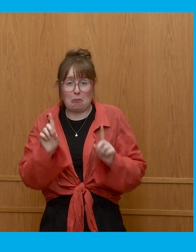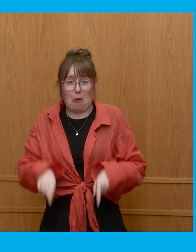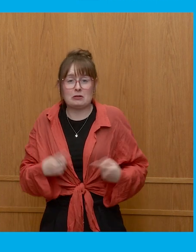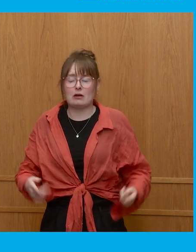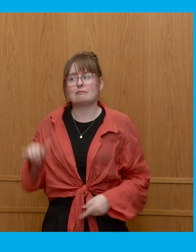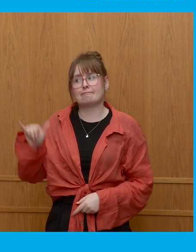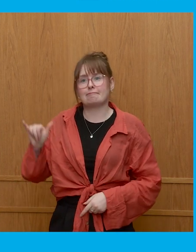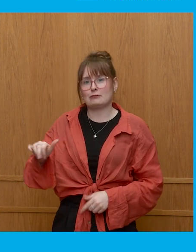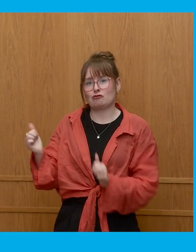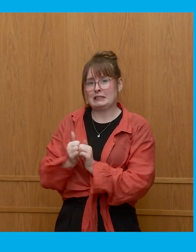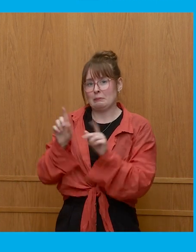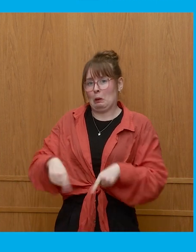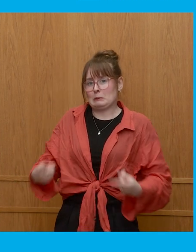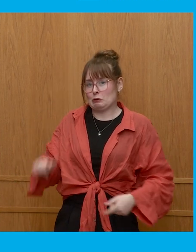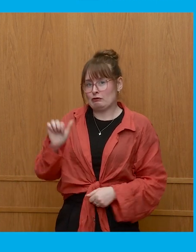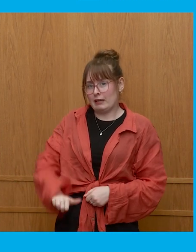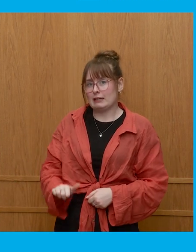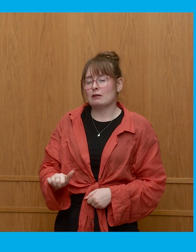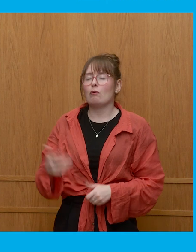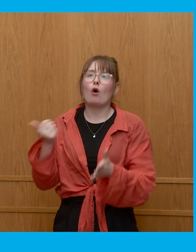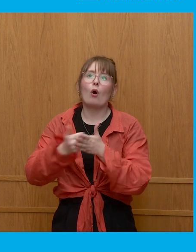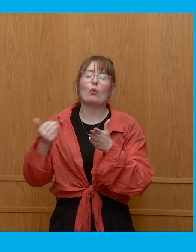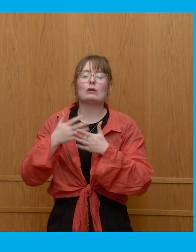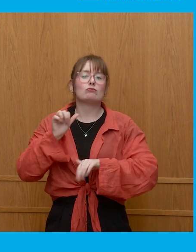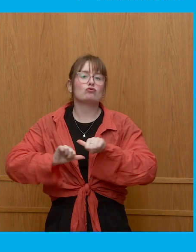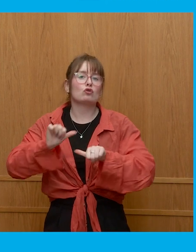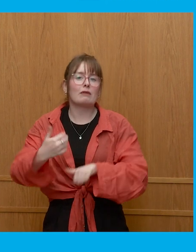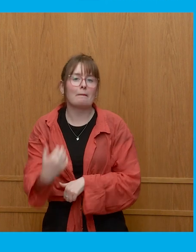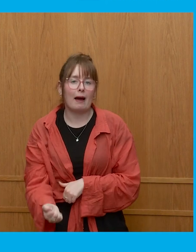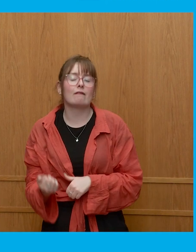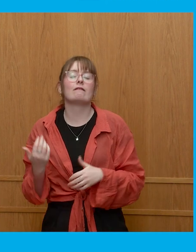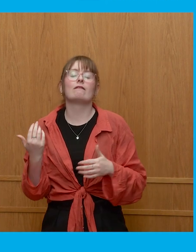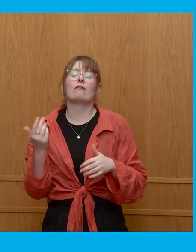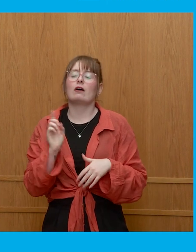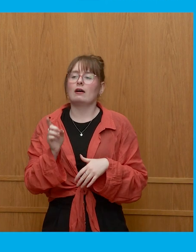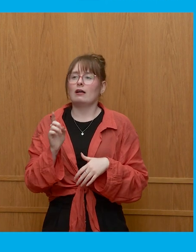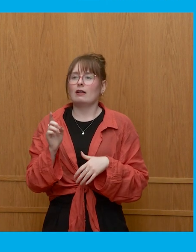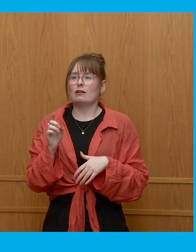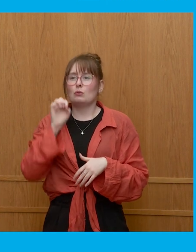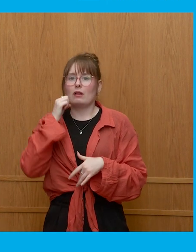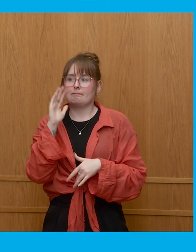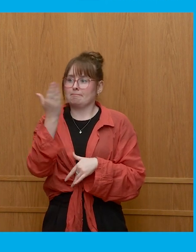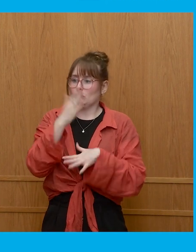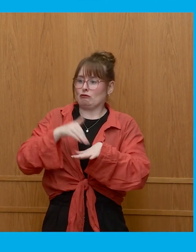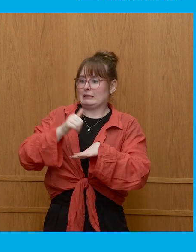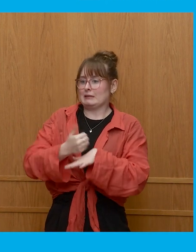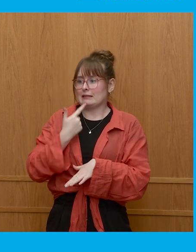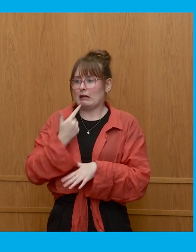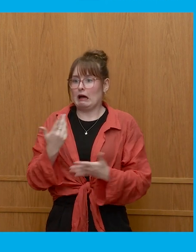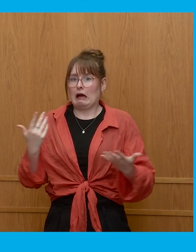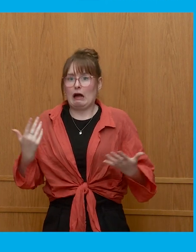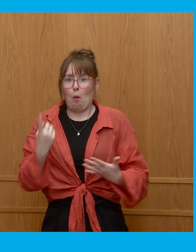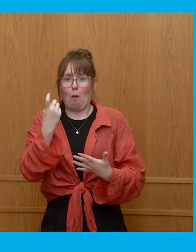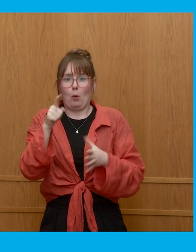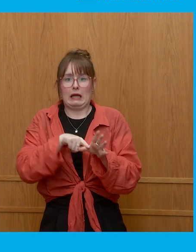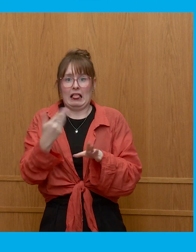was impossible. Bovis used to do these programs, and you'd get to Christmas and you'd say, "Oh, we've only got another